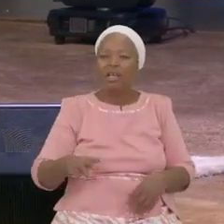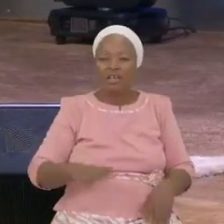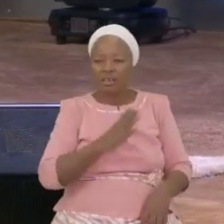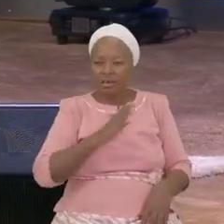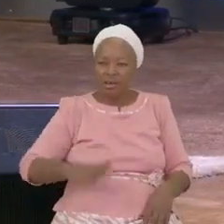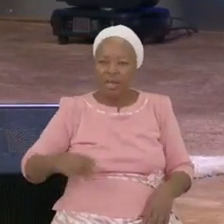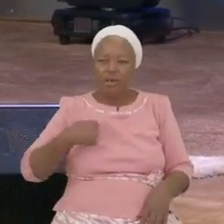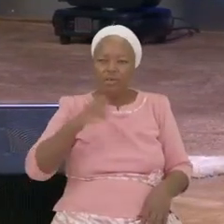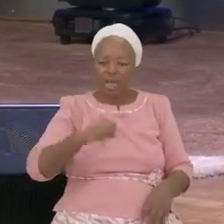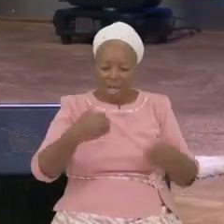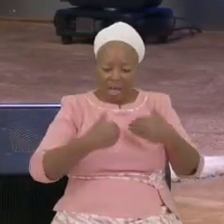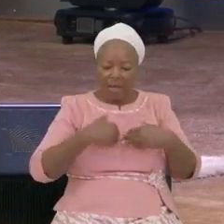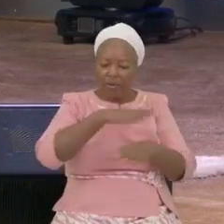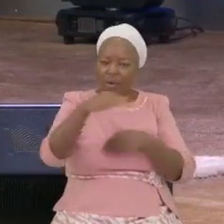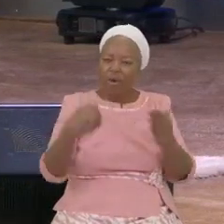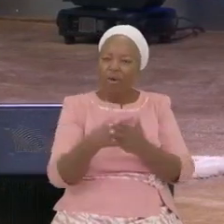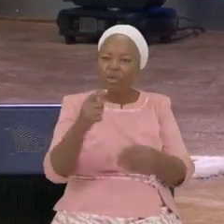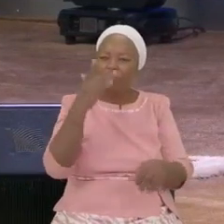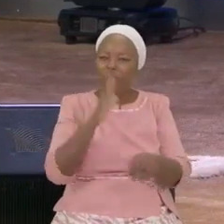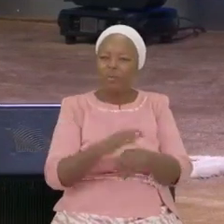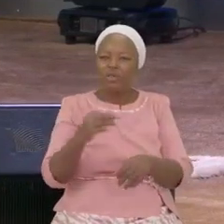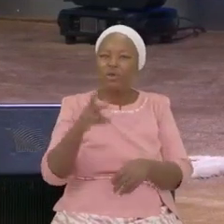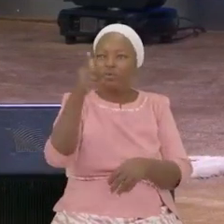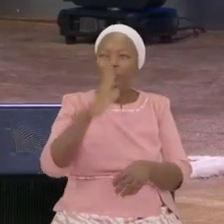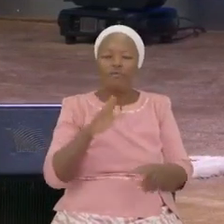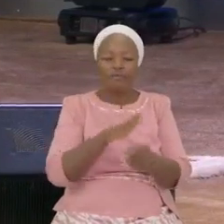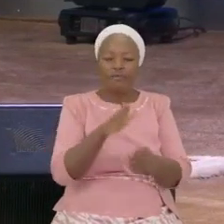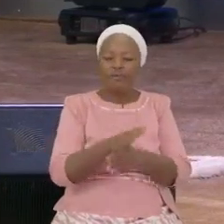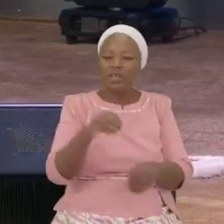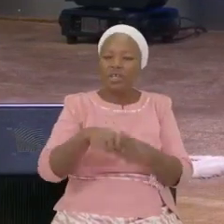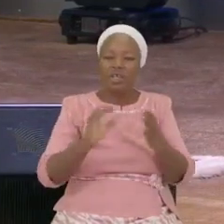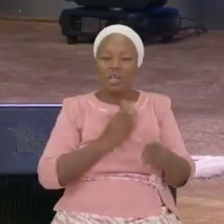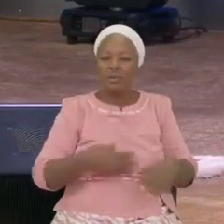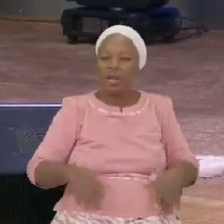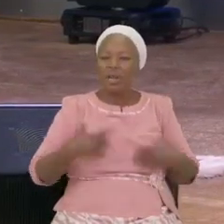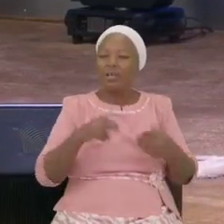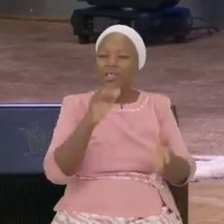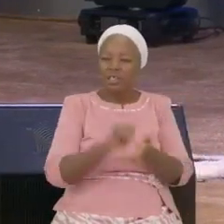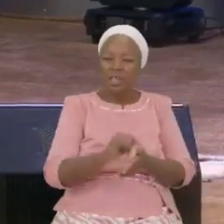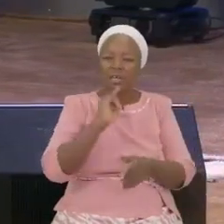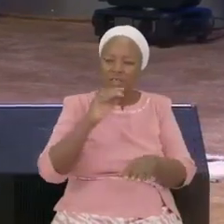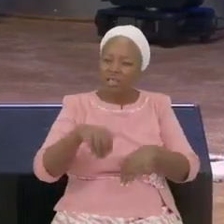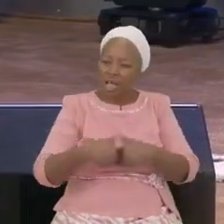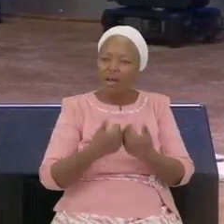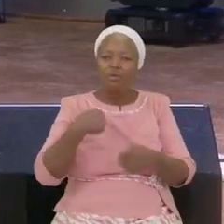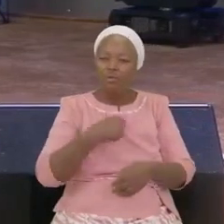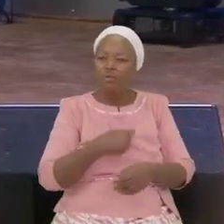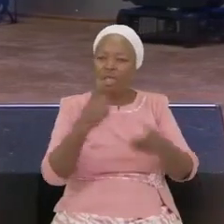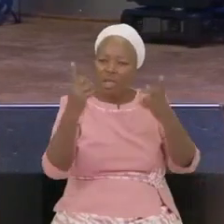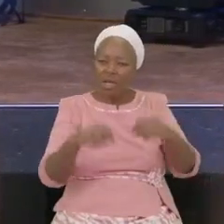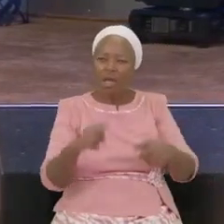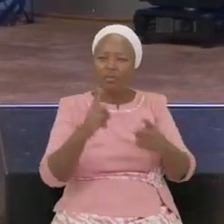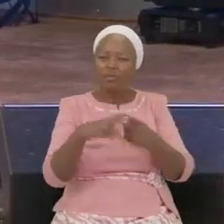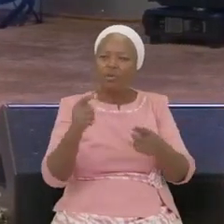can have all the promises of God fulfilled in our lives. That is how we come to